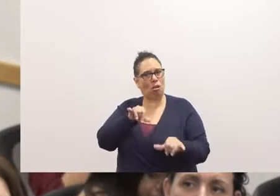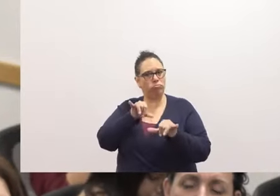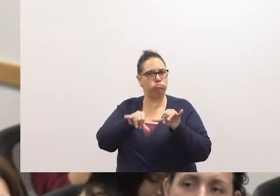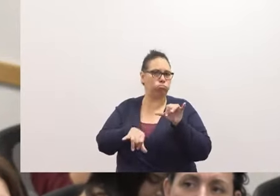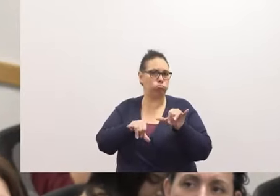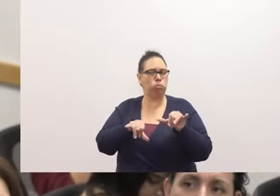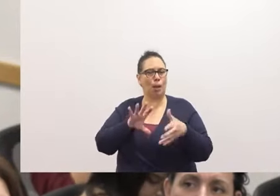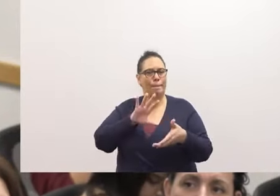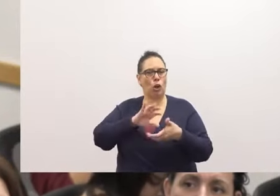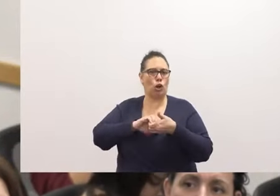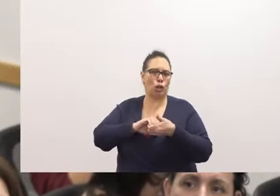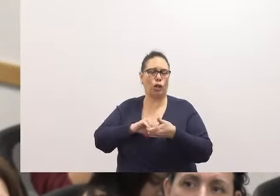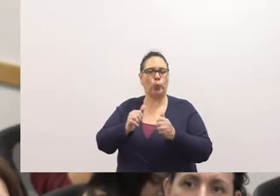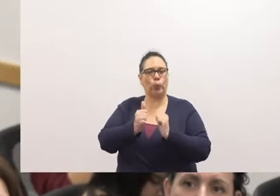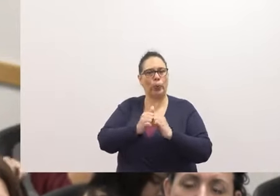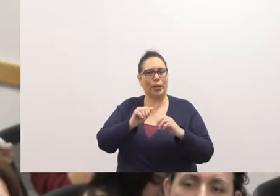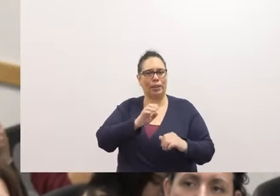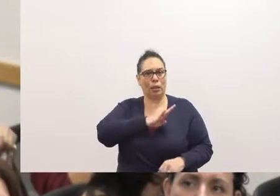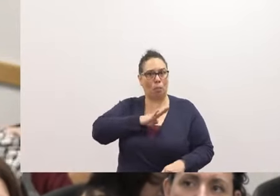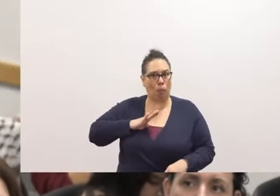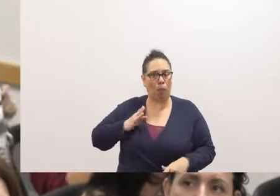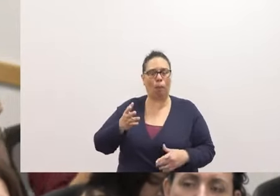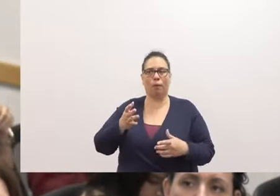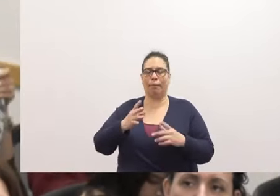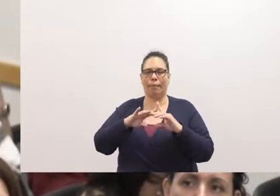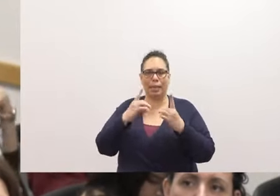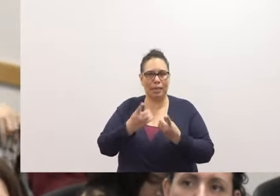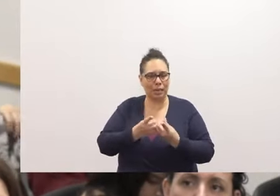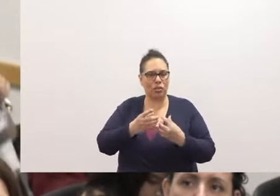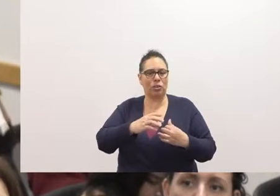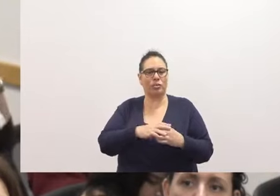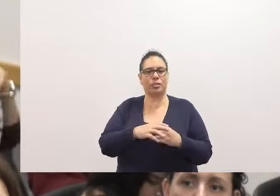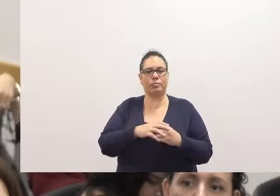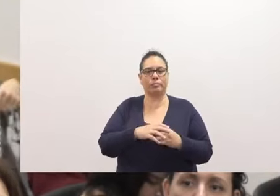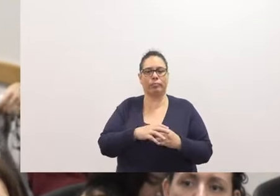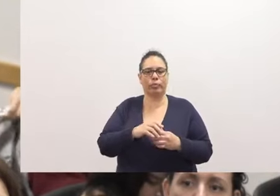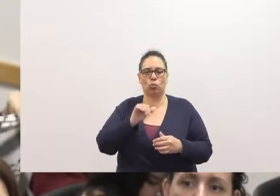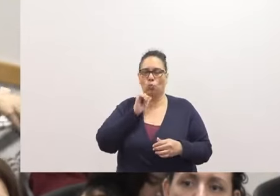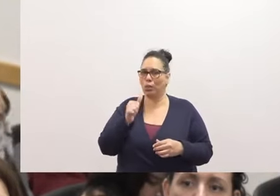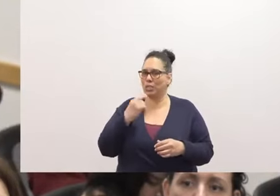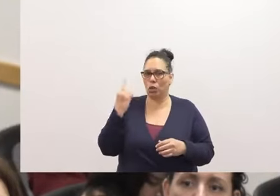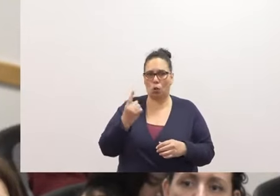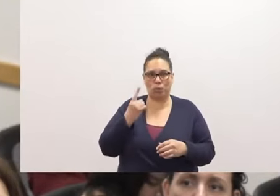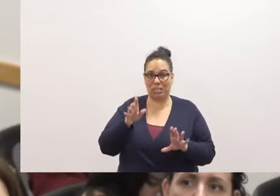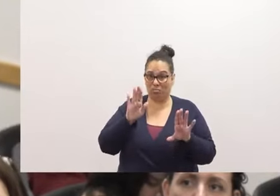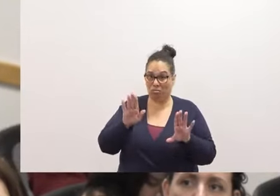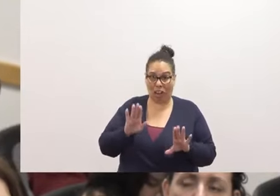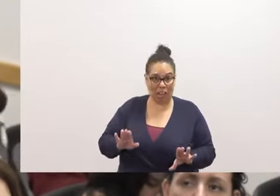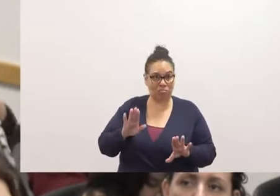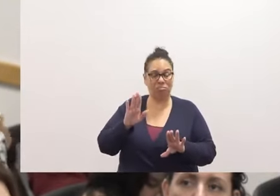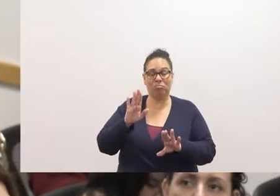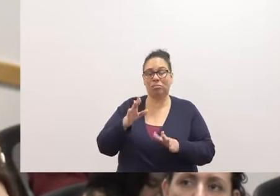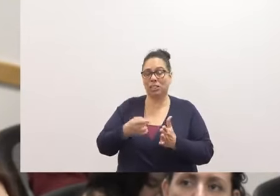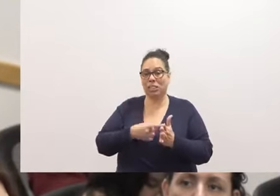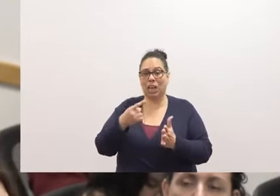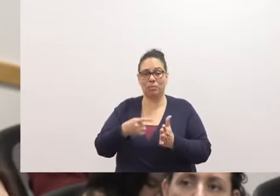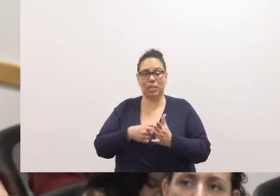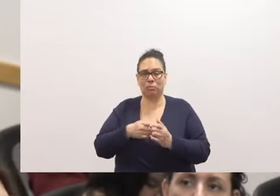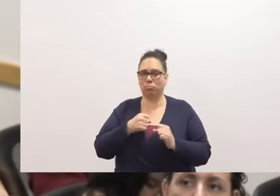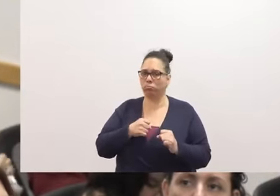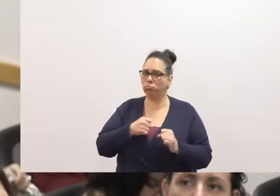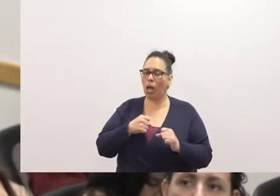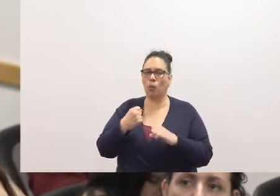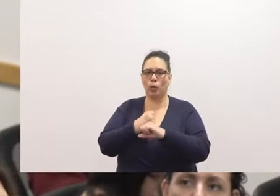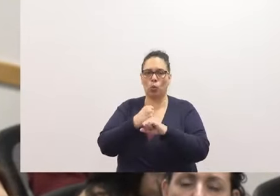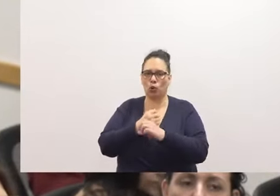had with this board, with this district. You know, it wasn't always great. There was times where we had tension and we had to